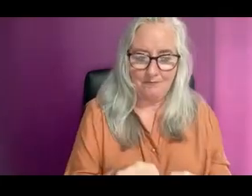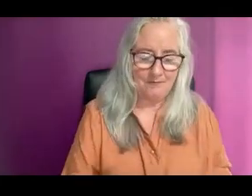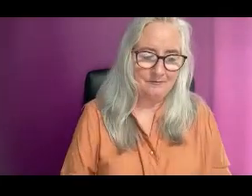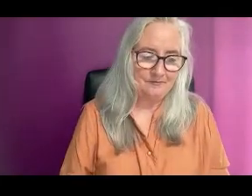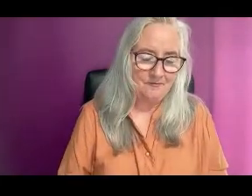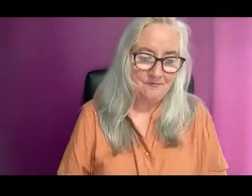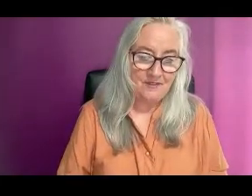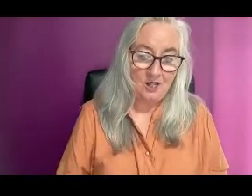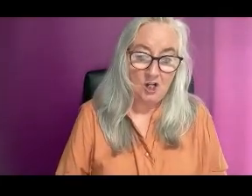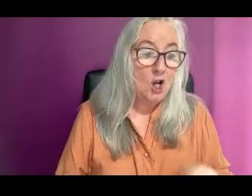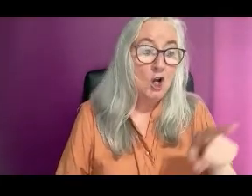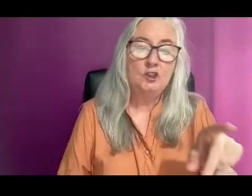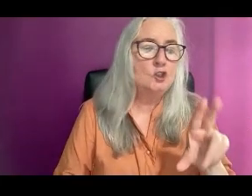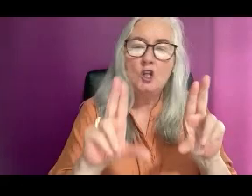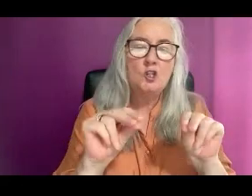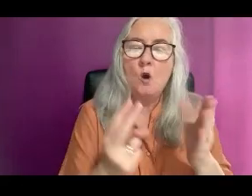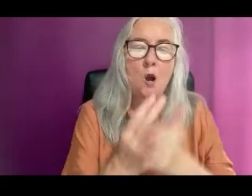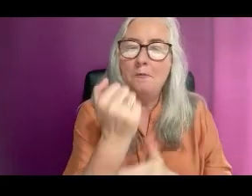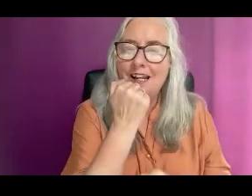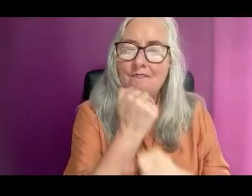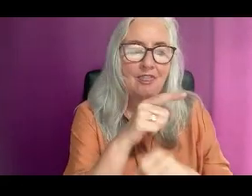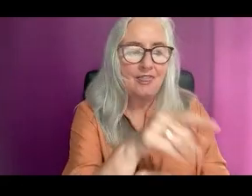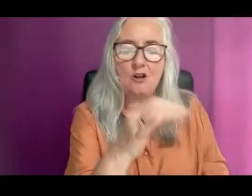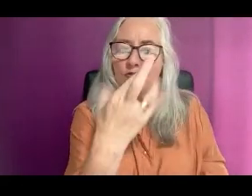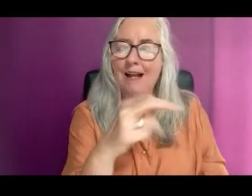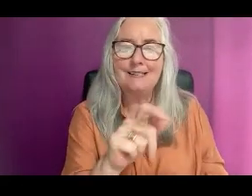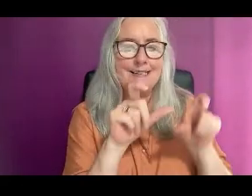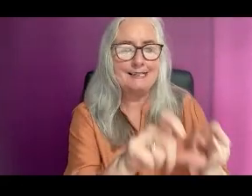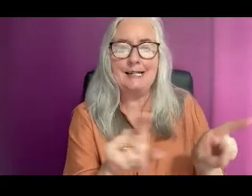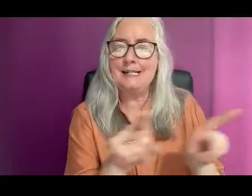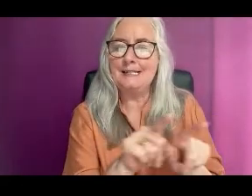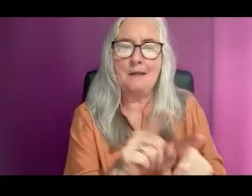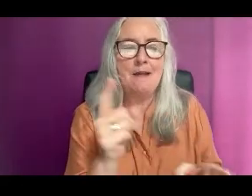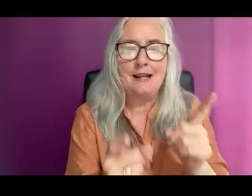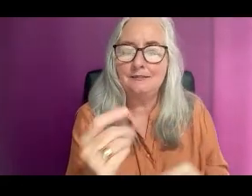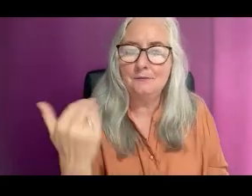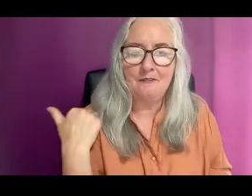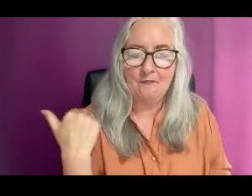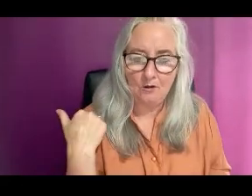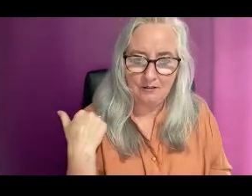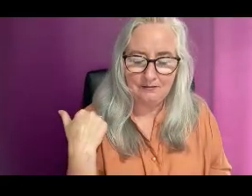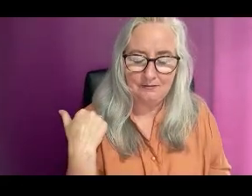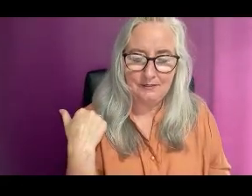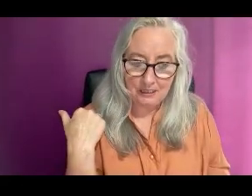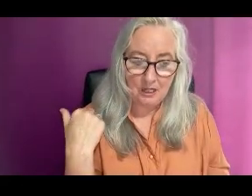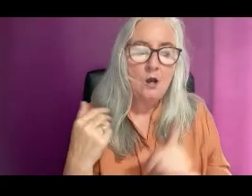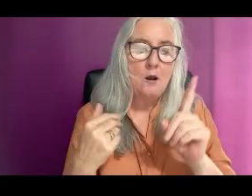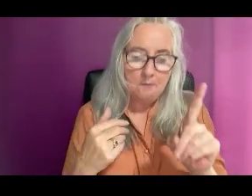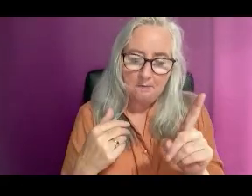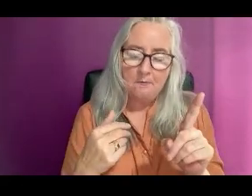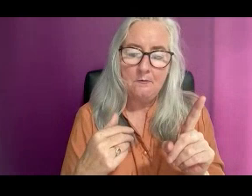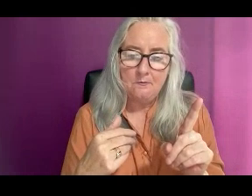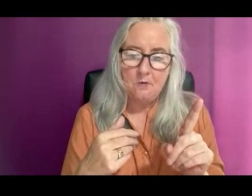There's actually been no updates to this grant. It's the same now as it was before. But there is a note in